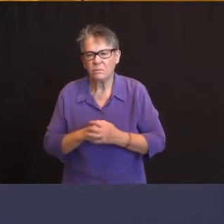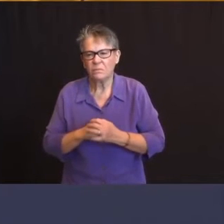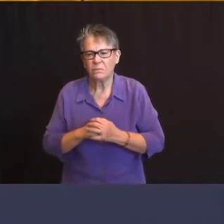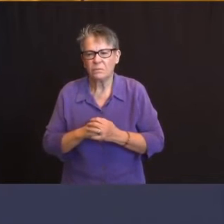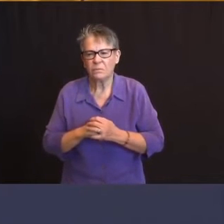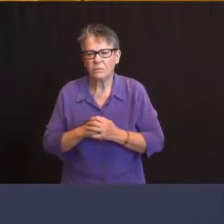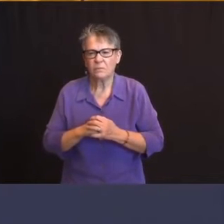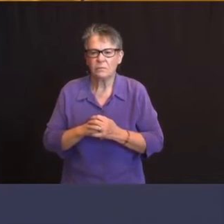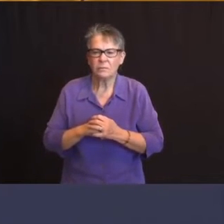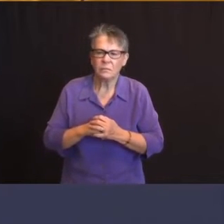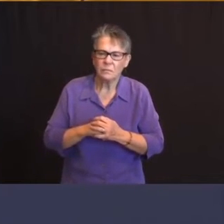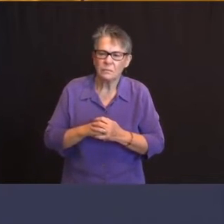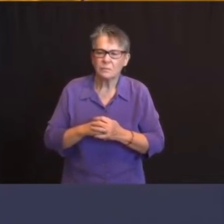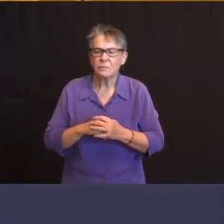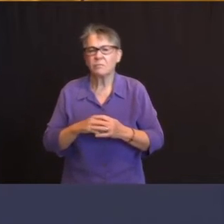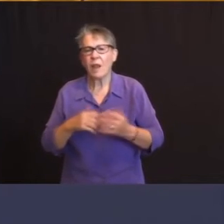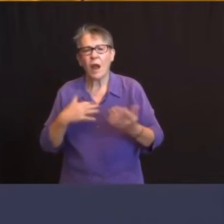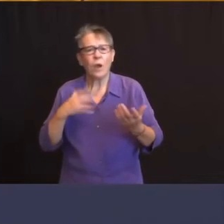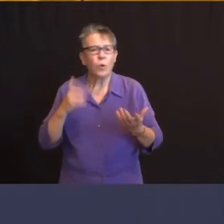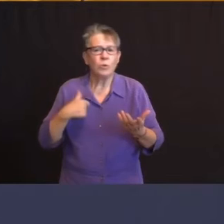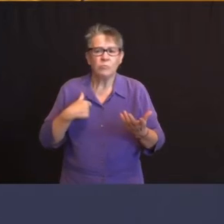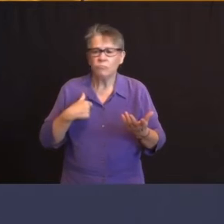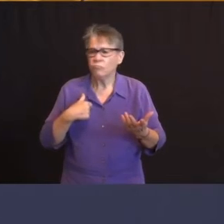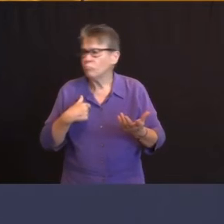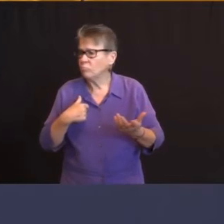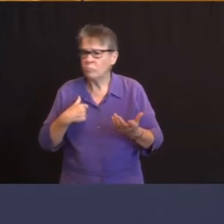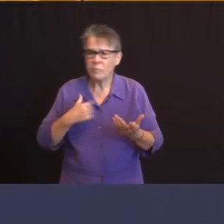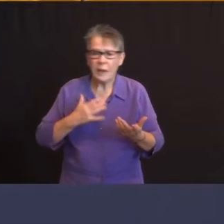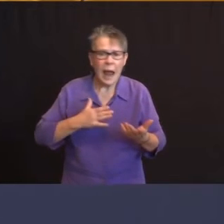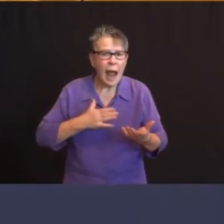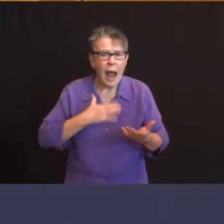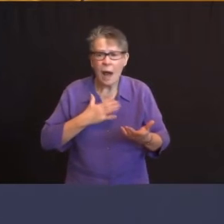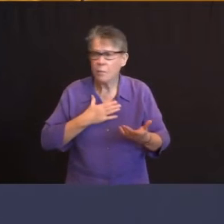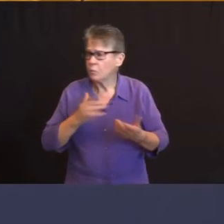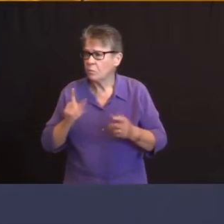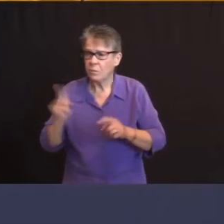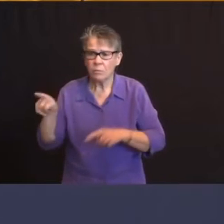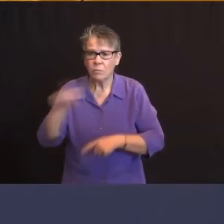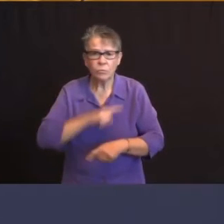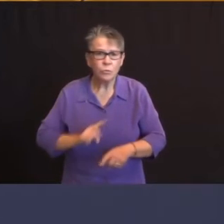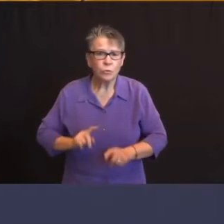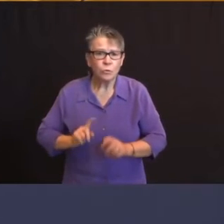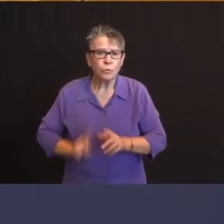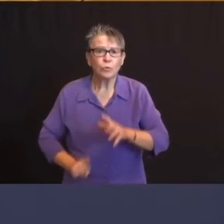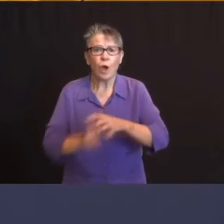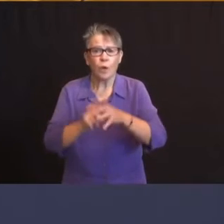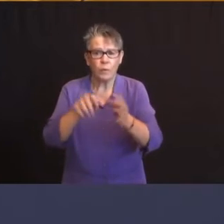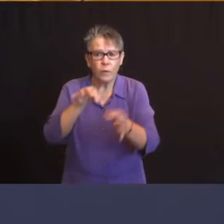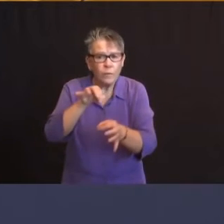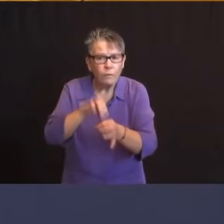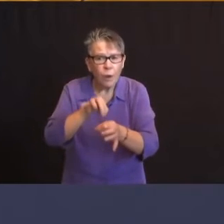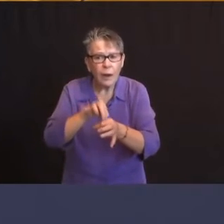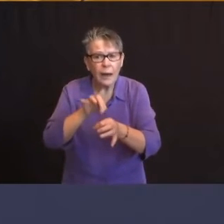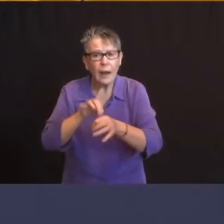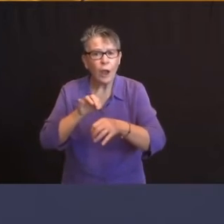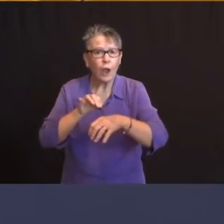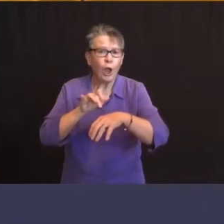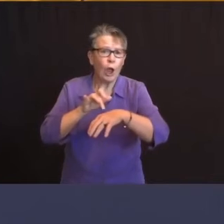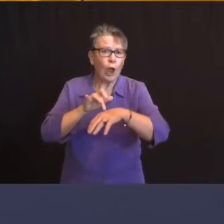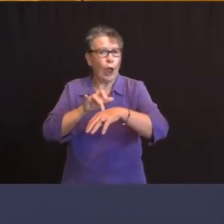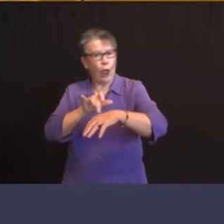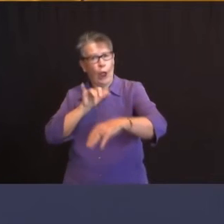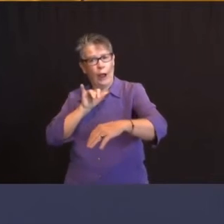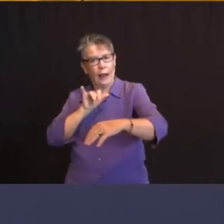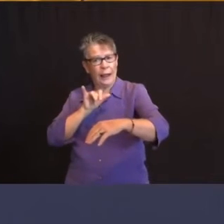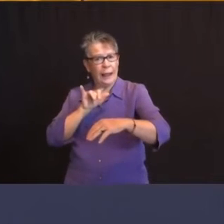in-person early voting, and I'd love to add getting back to machines, and that requires an investment to do that. So you'd